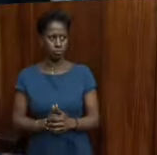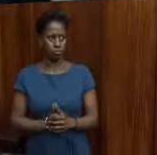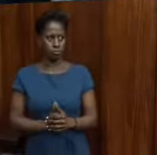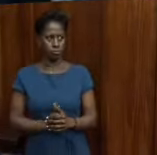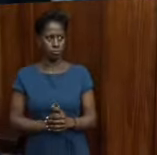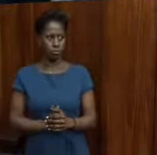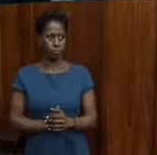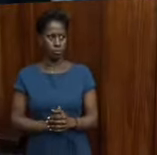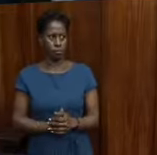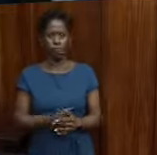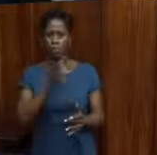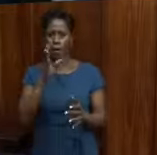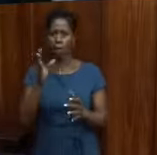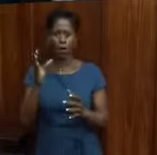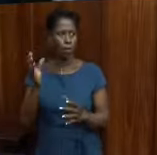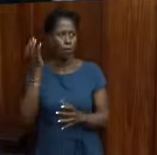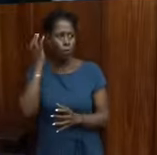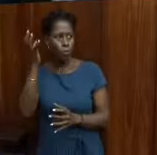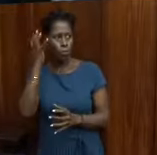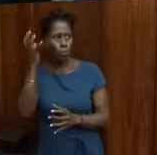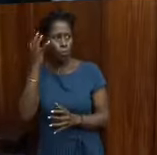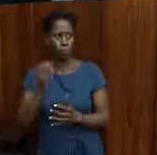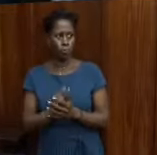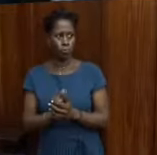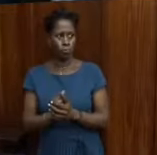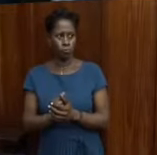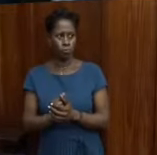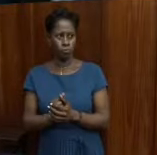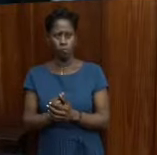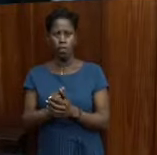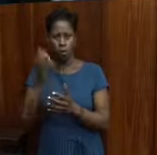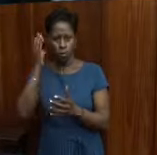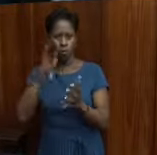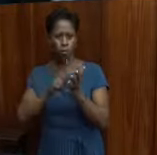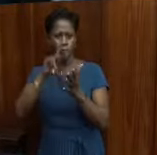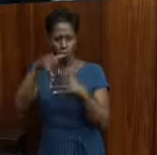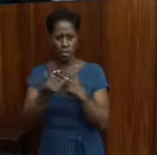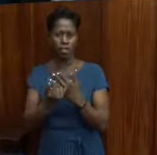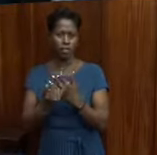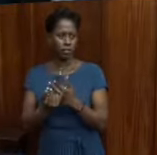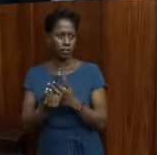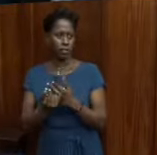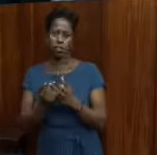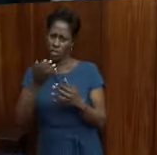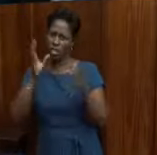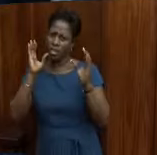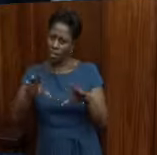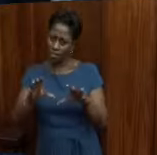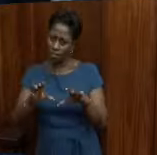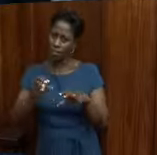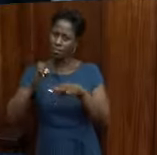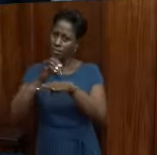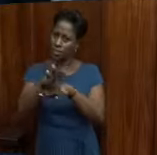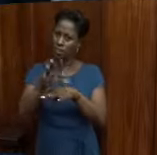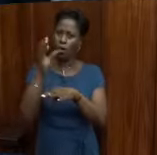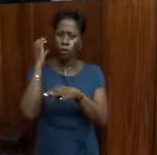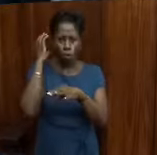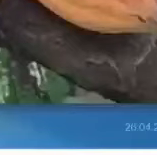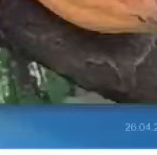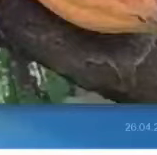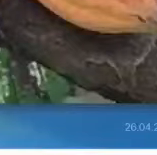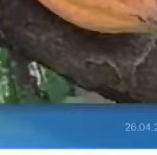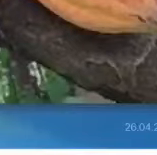In our diversification drive, cocoa has been identified as another of the commodities with significant export potential for St. Lucia. The